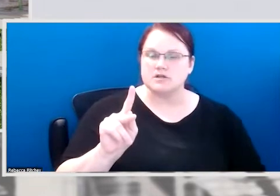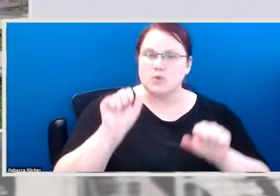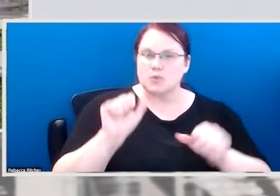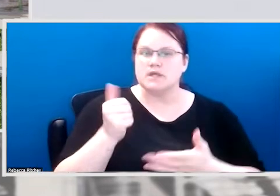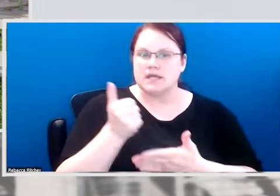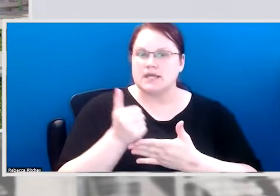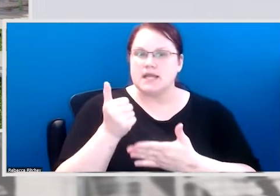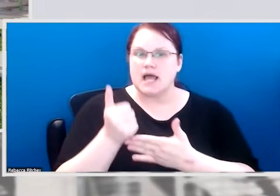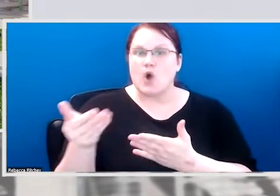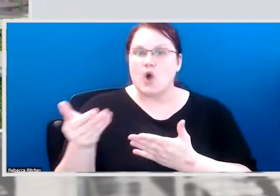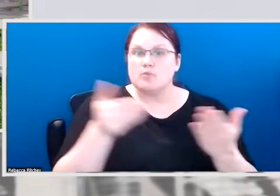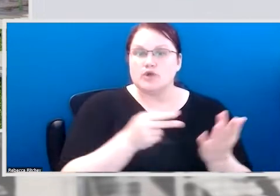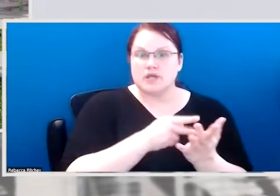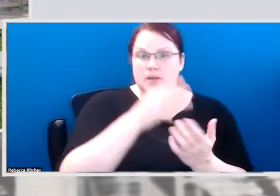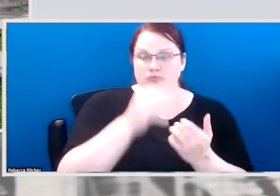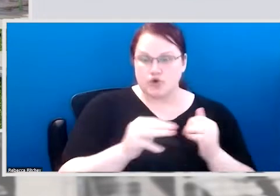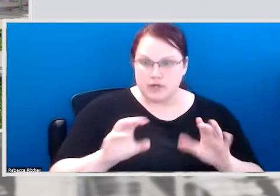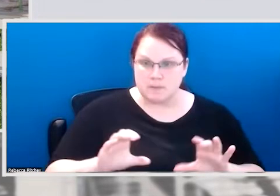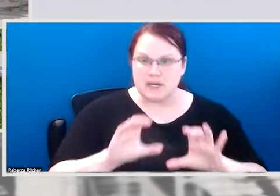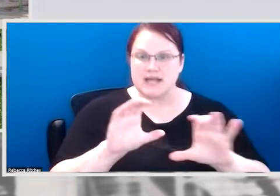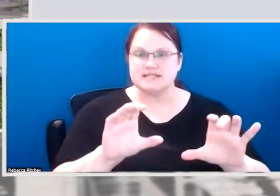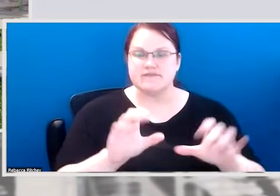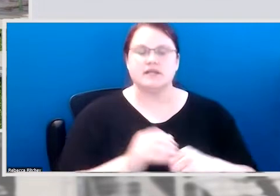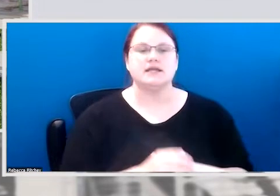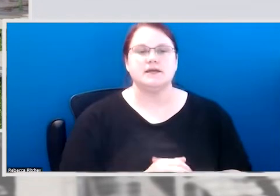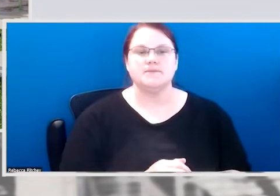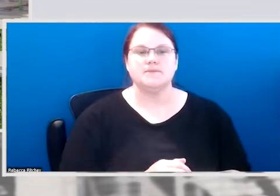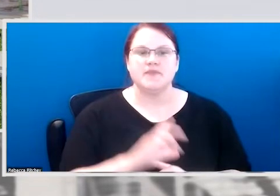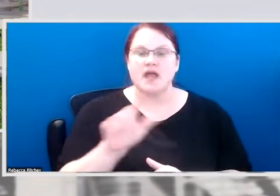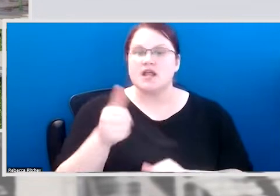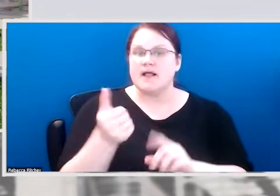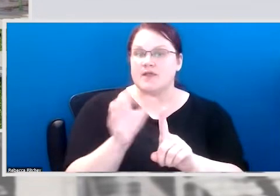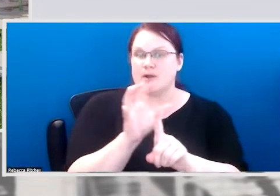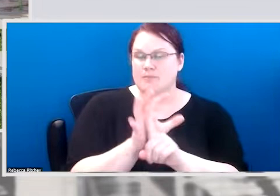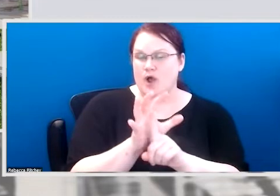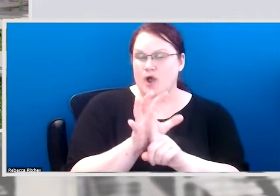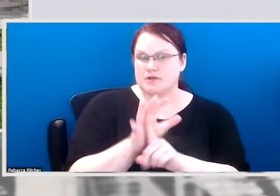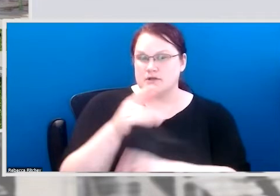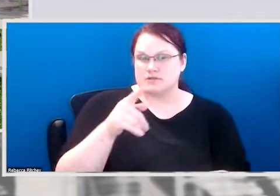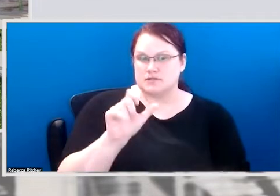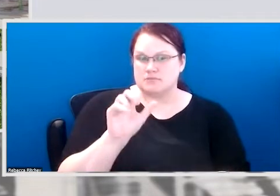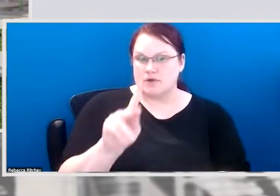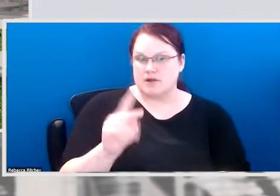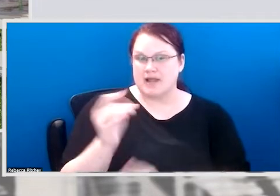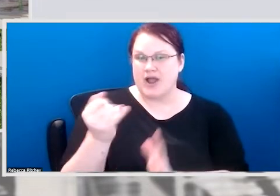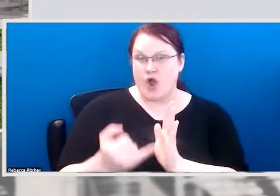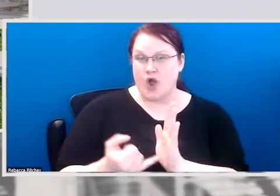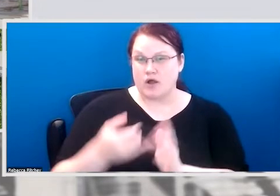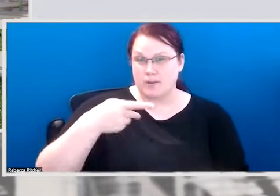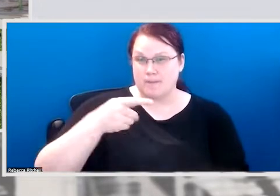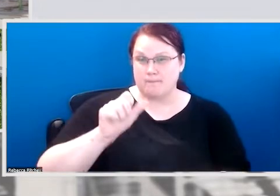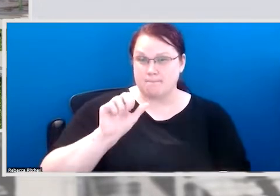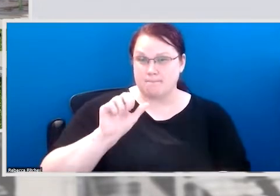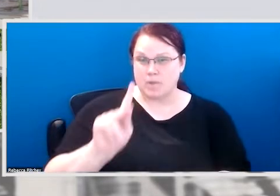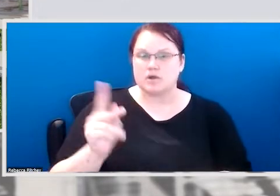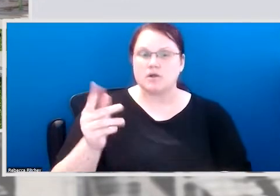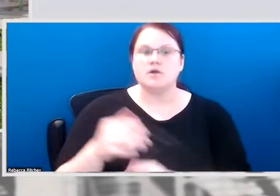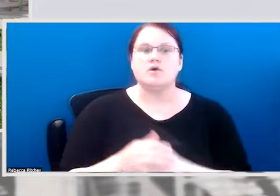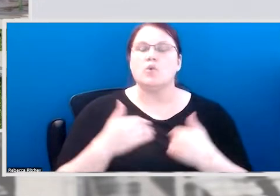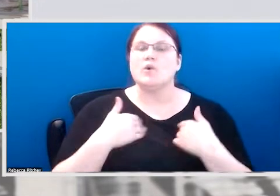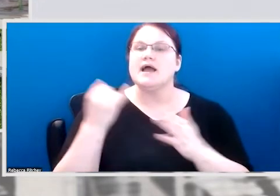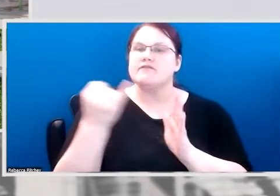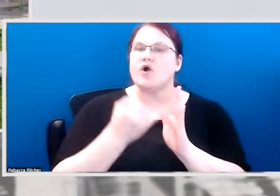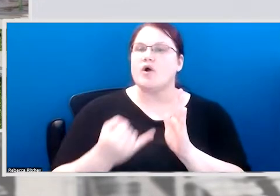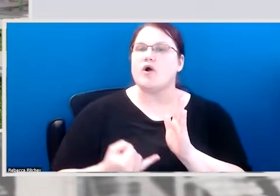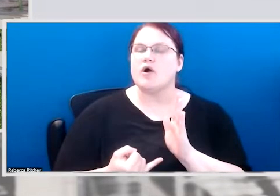bring program and activity to. Another popular one out in the parks is the Art Cart, where we bring arts